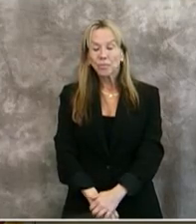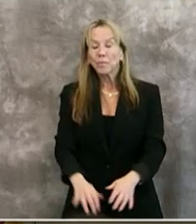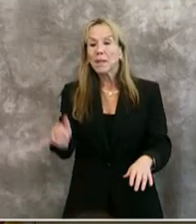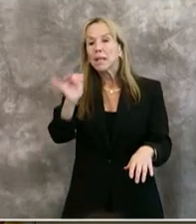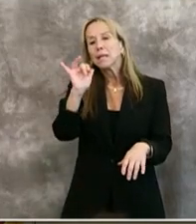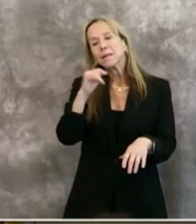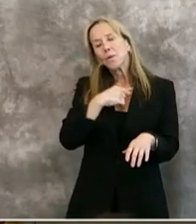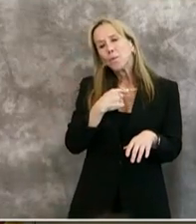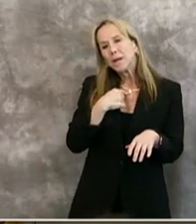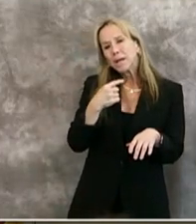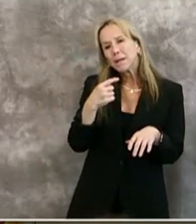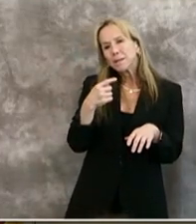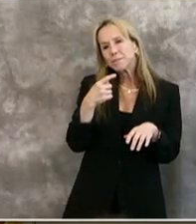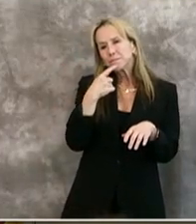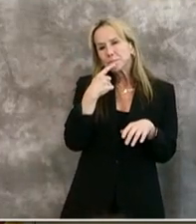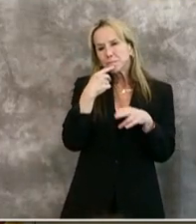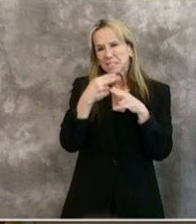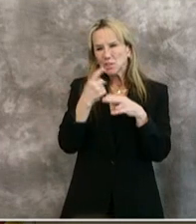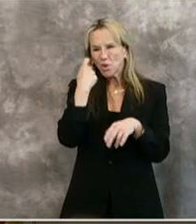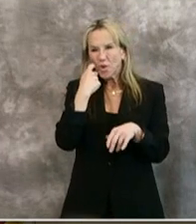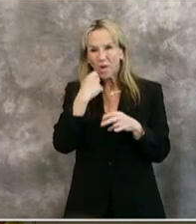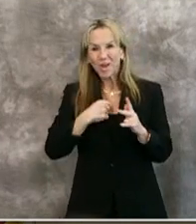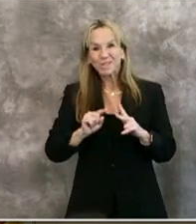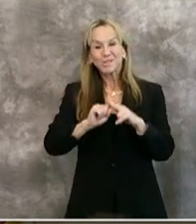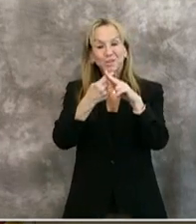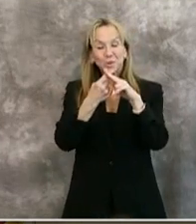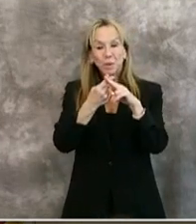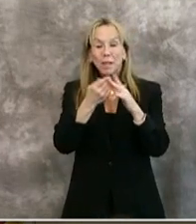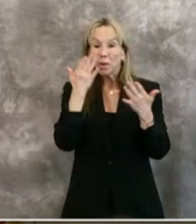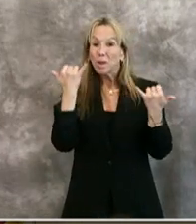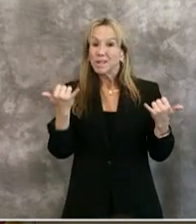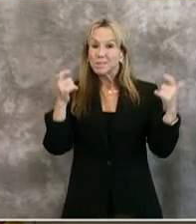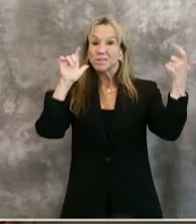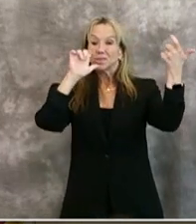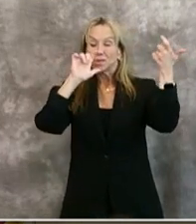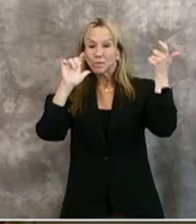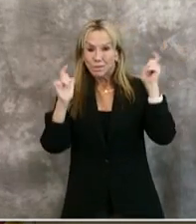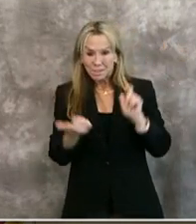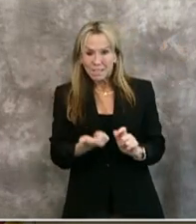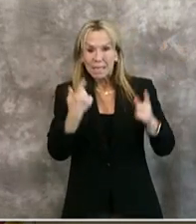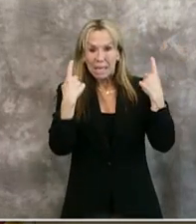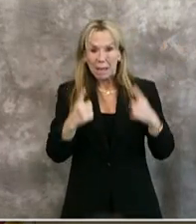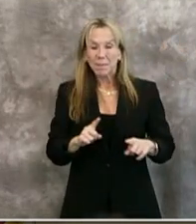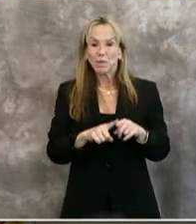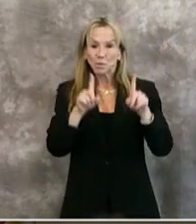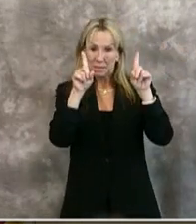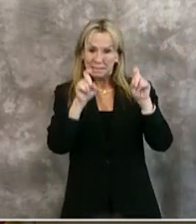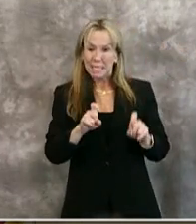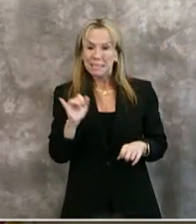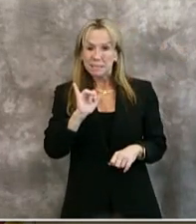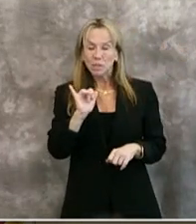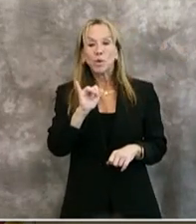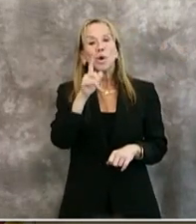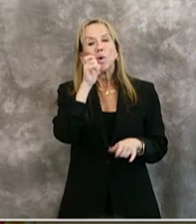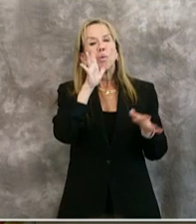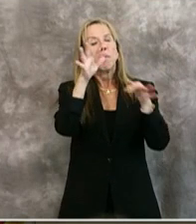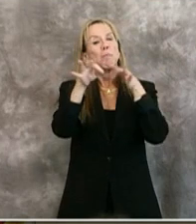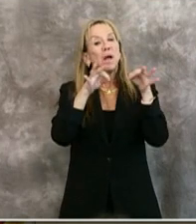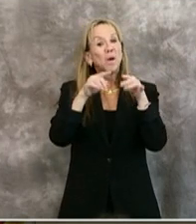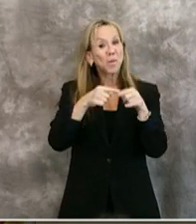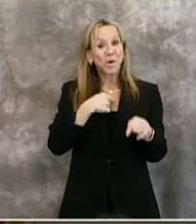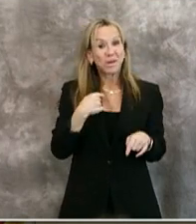As we mentioned at the beginning of this briefing, there's some big changes going on in regards to our testing, and to talk to us a little bit